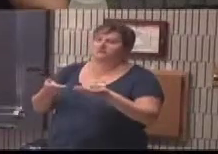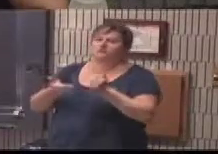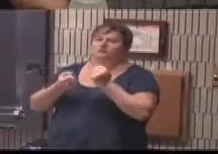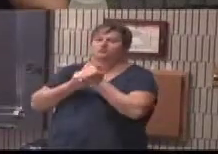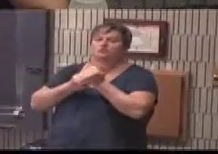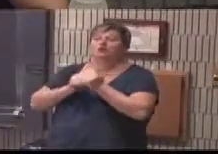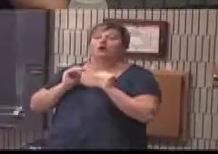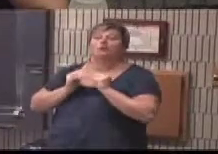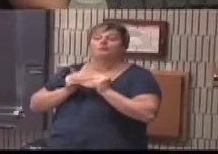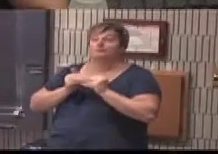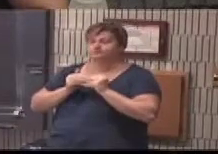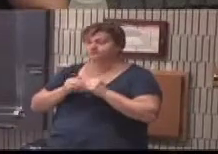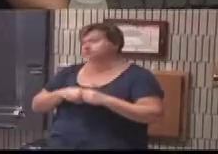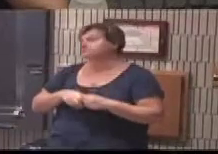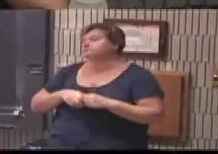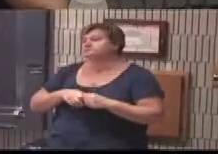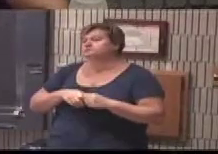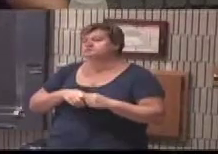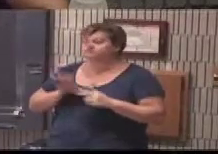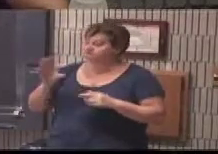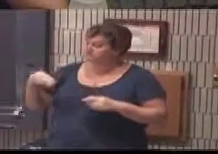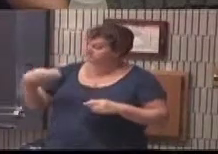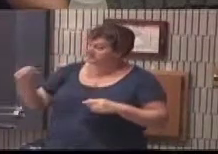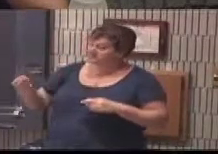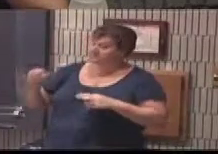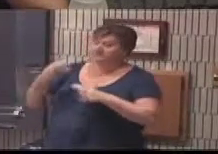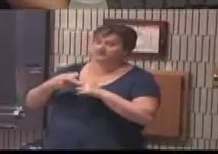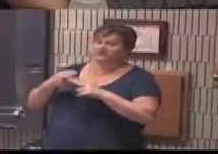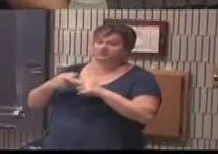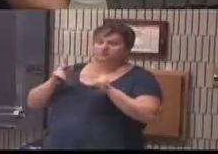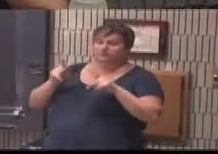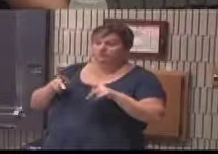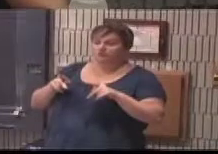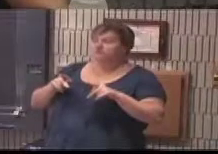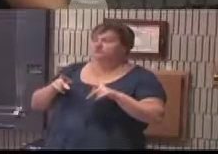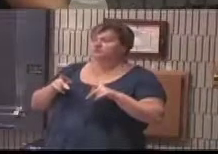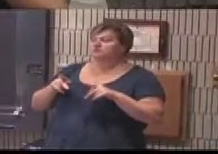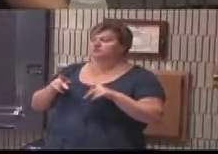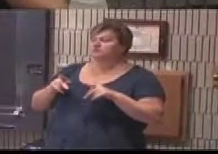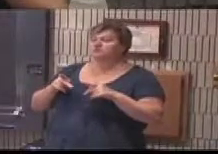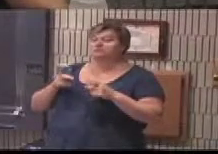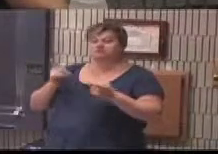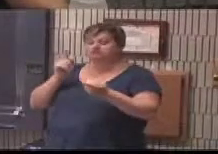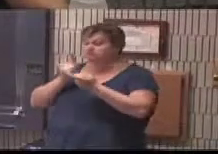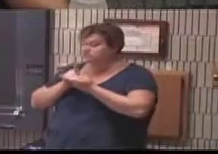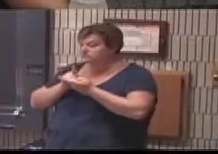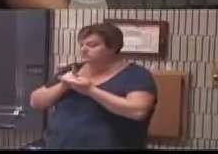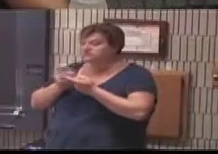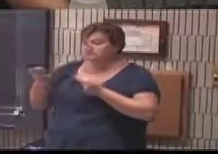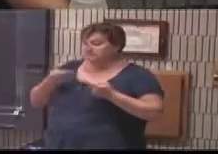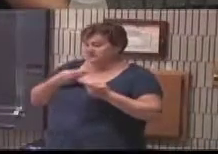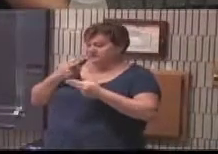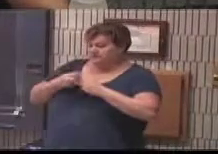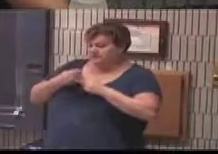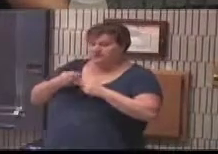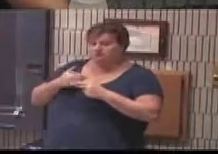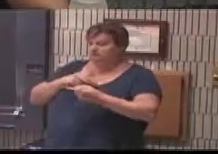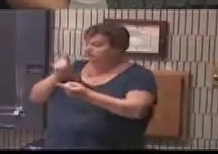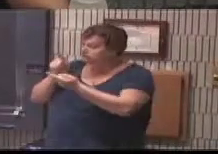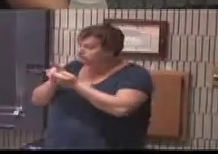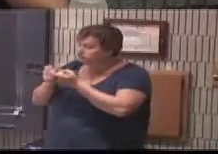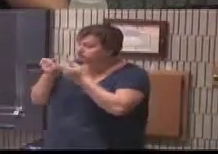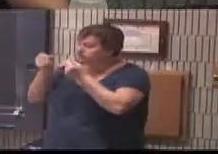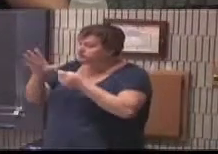different forms. If I'm given the name of someone with ALS, I offer to drive out to their home, meet with them and their family. We have books and